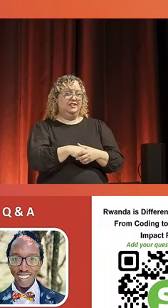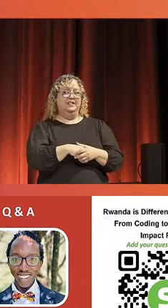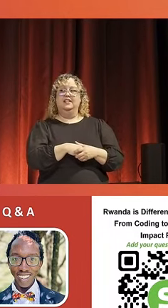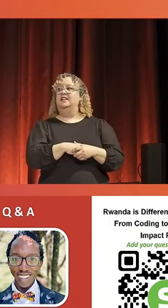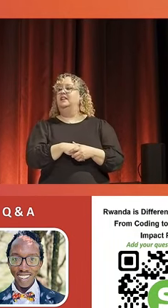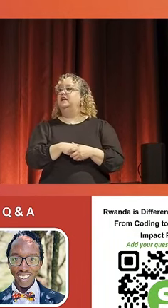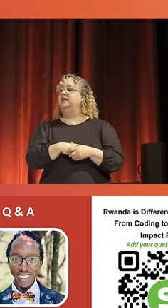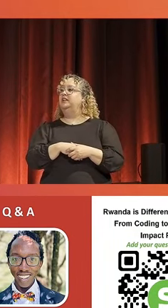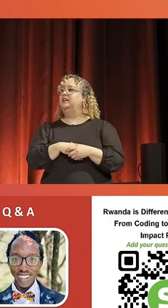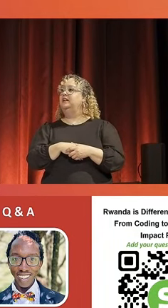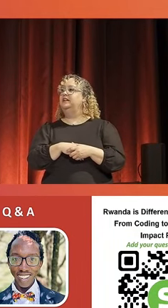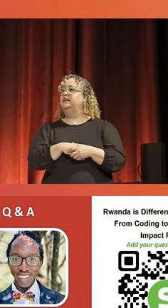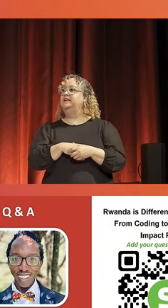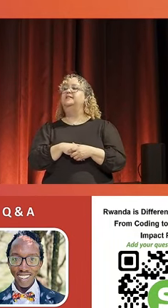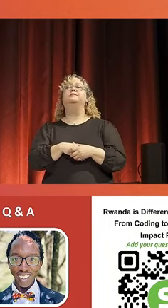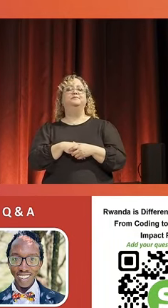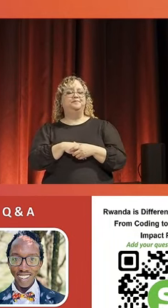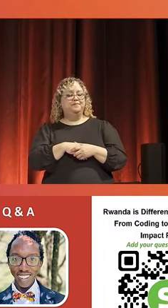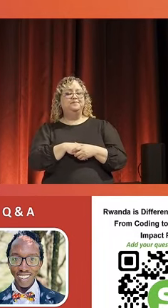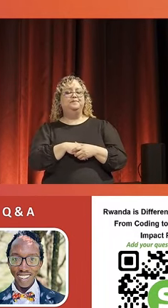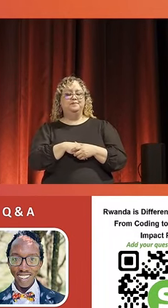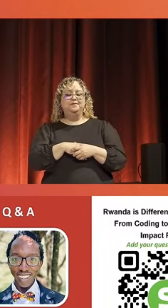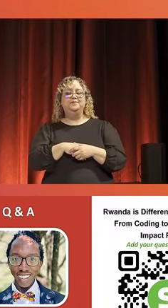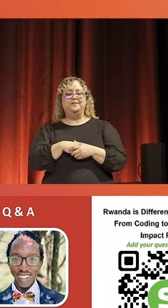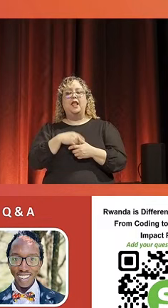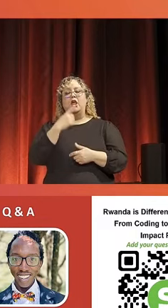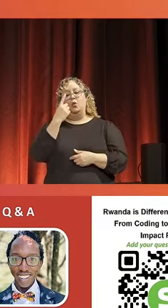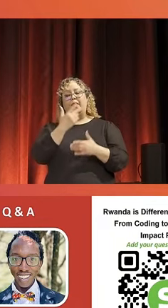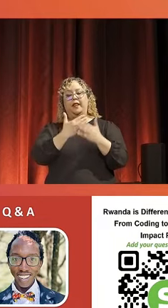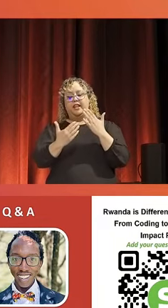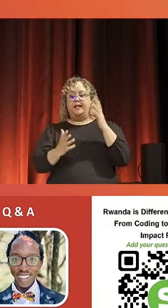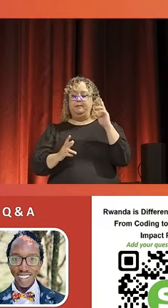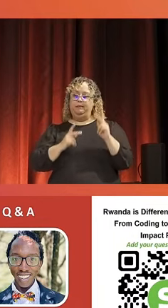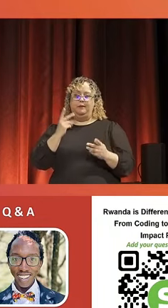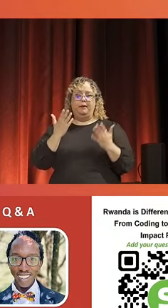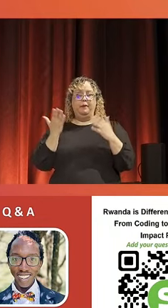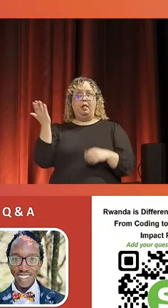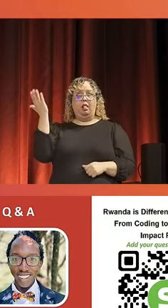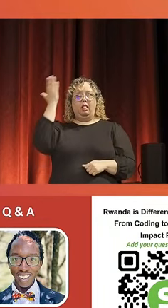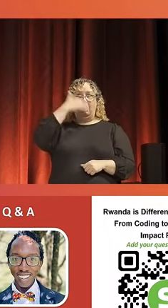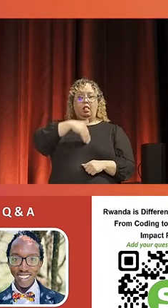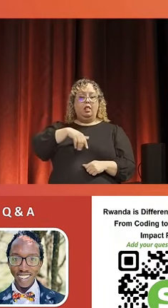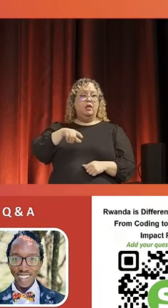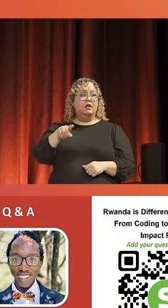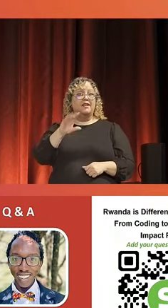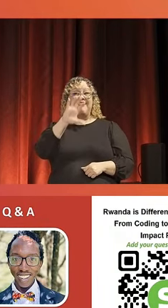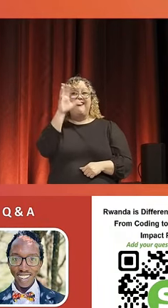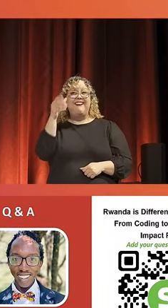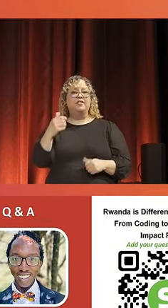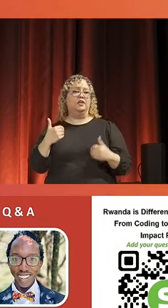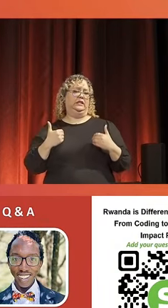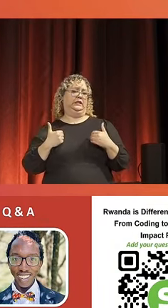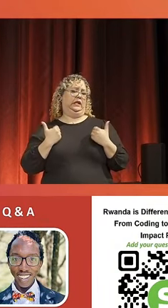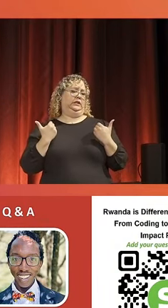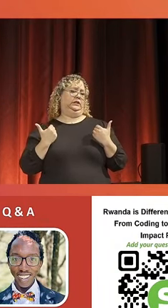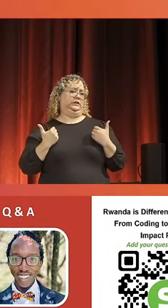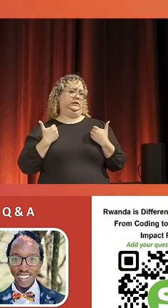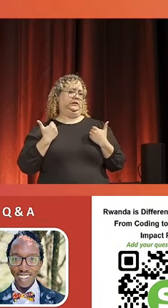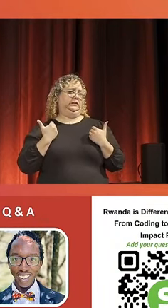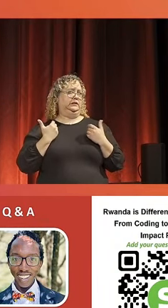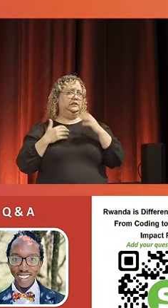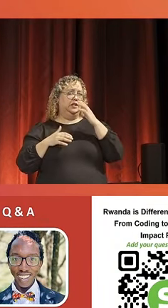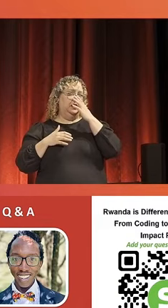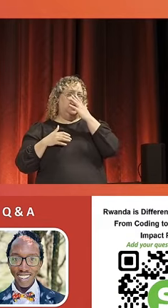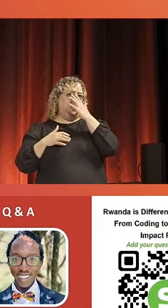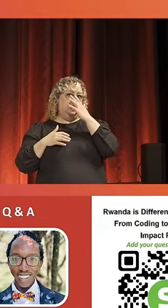one of the things that people might miss is that for Africa is so young, and for most people, an